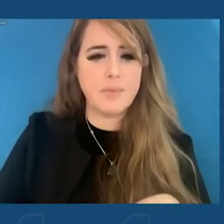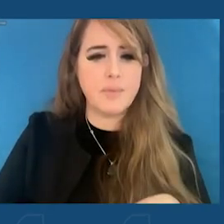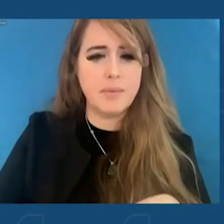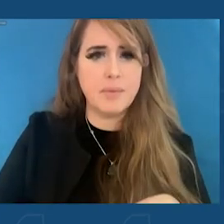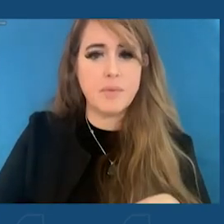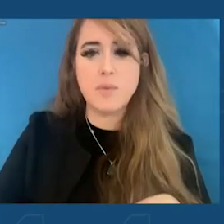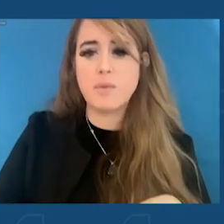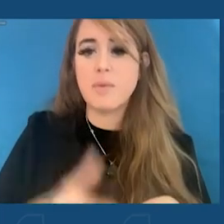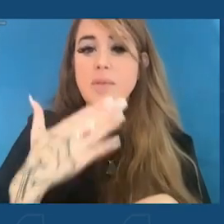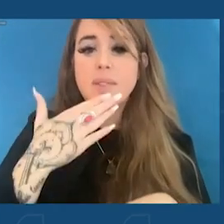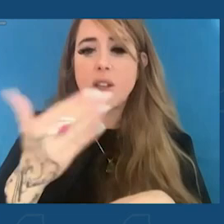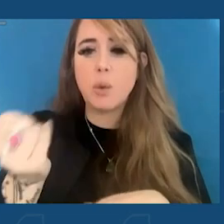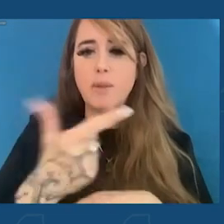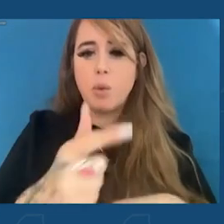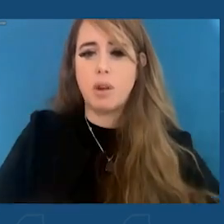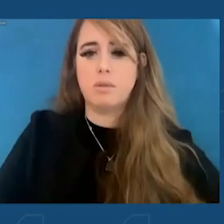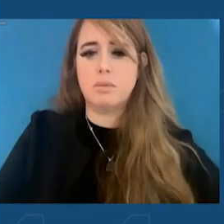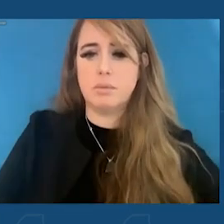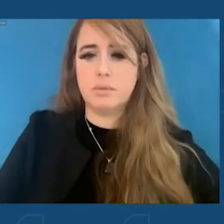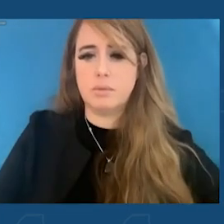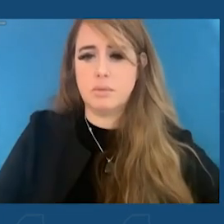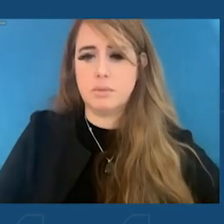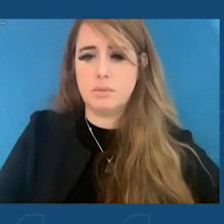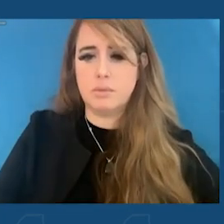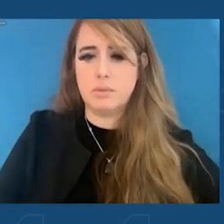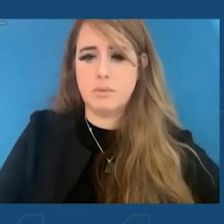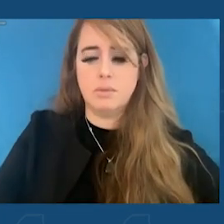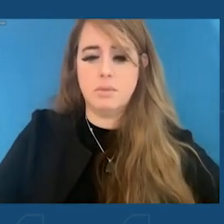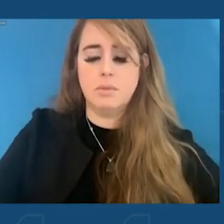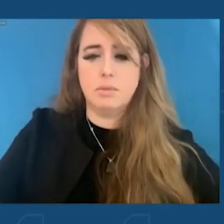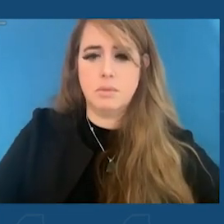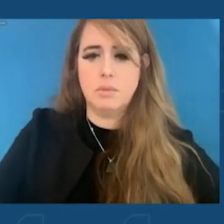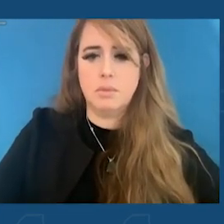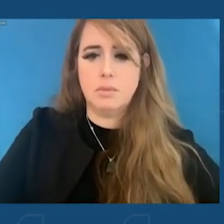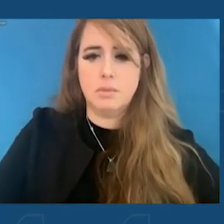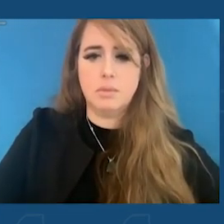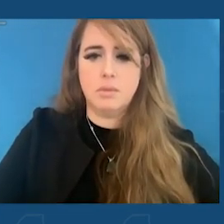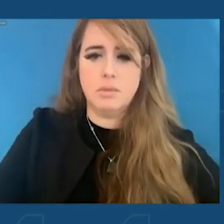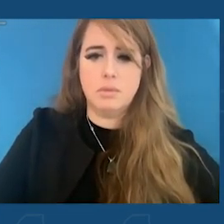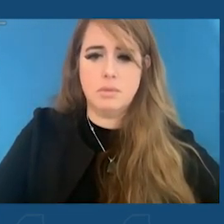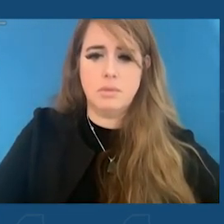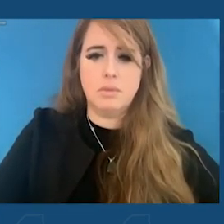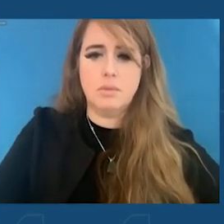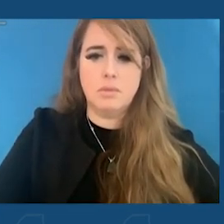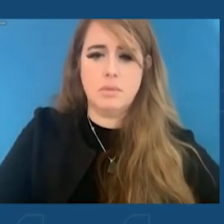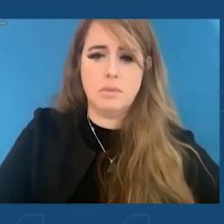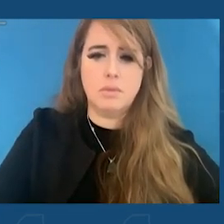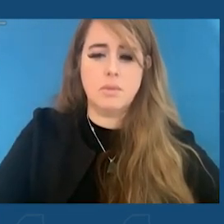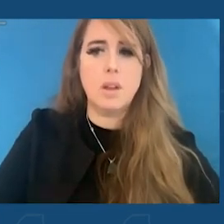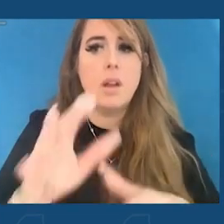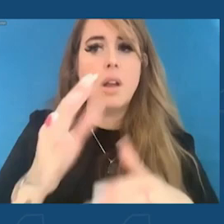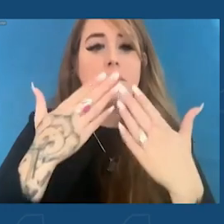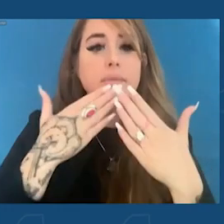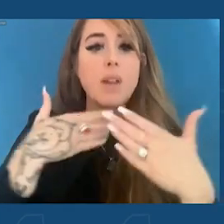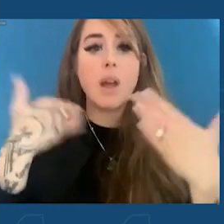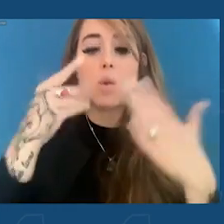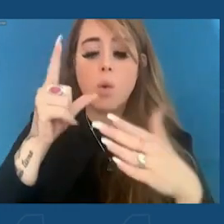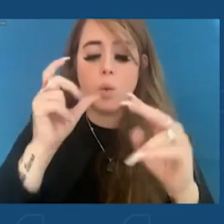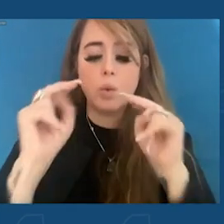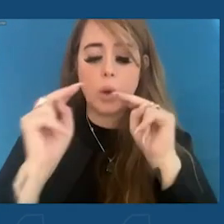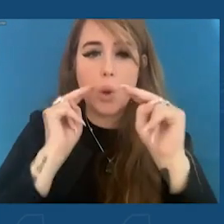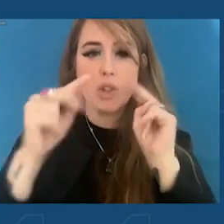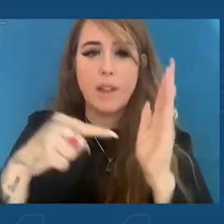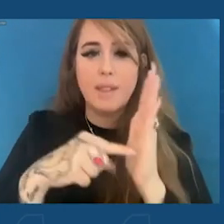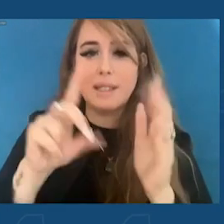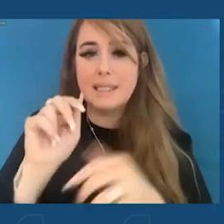Thank you, everybody. My cousins, brothers and sisters, are sitting over there. Thank you. I don't know who negotiated this deal that